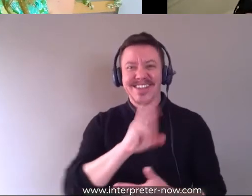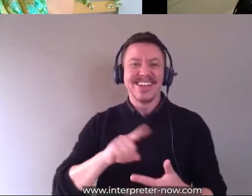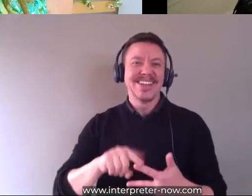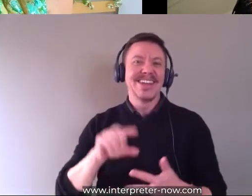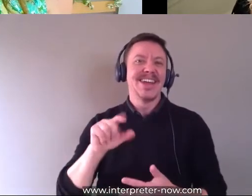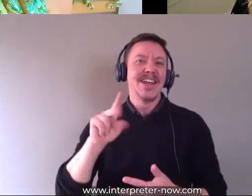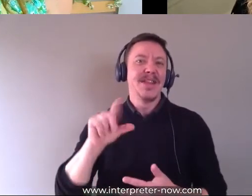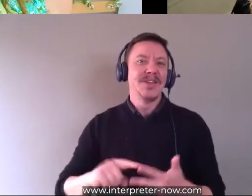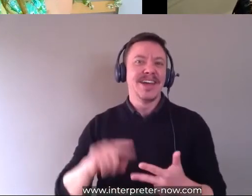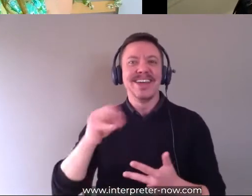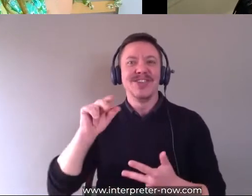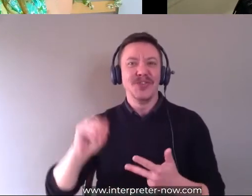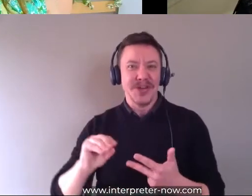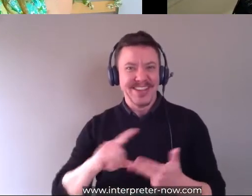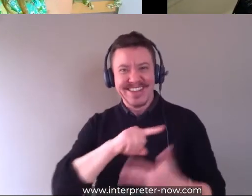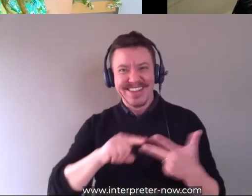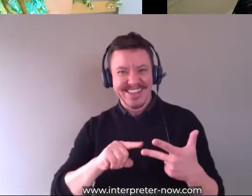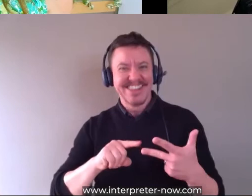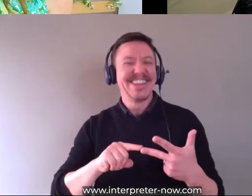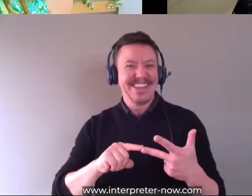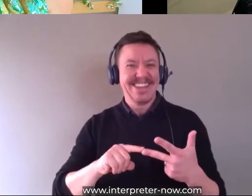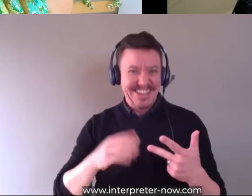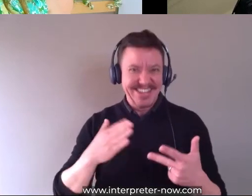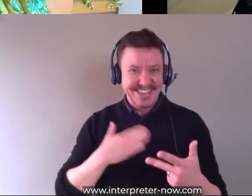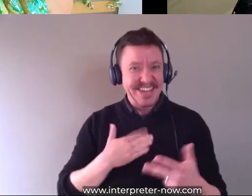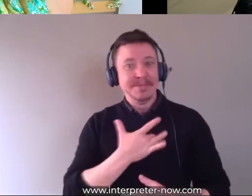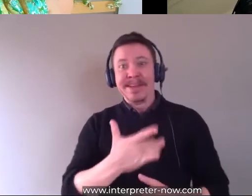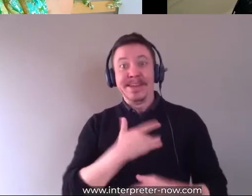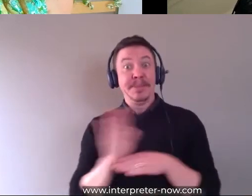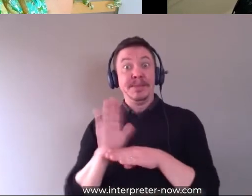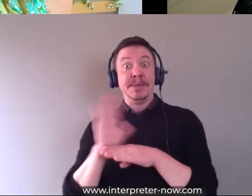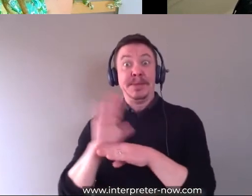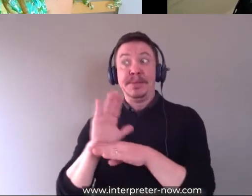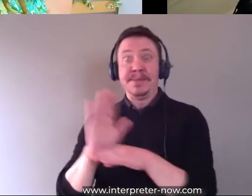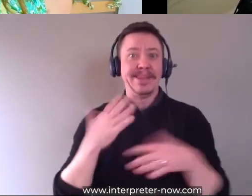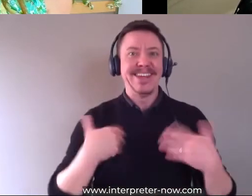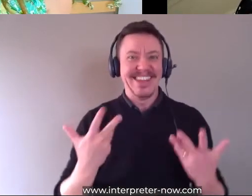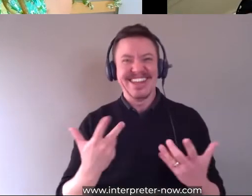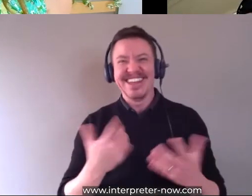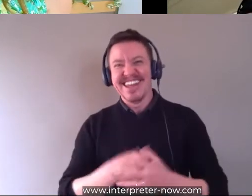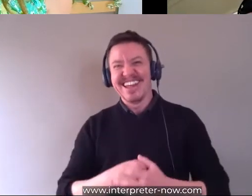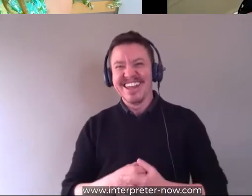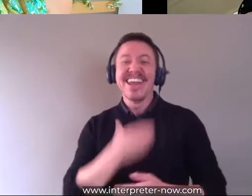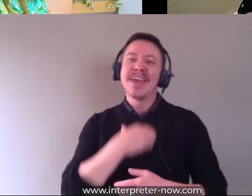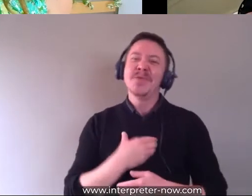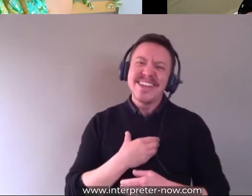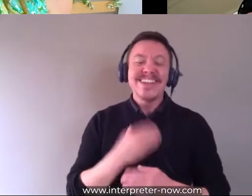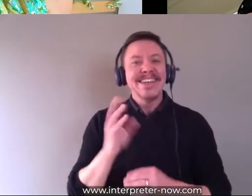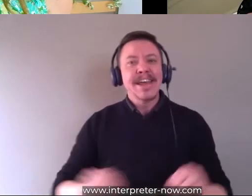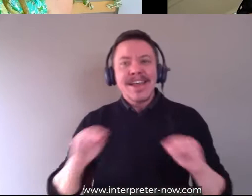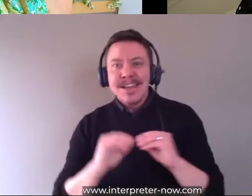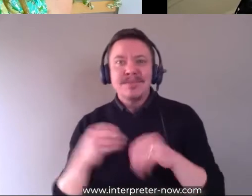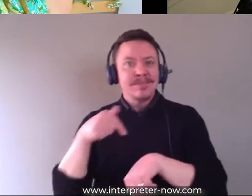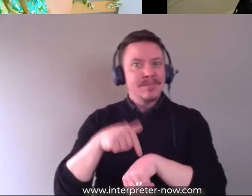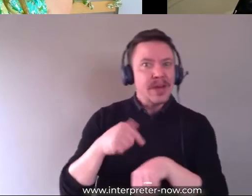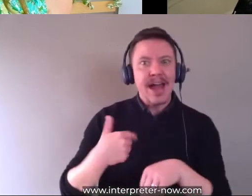I've got Juno. And so between the three of those, my dance card these days is pretty full. I wish that there was more room for other